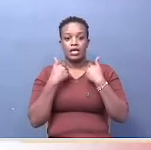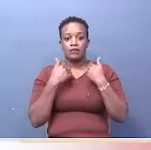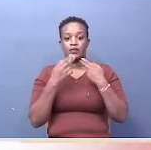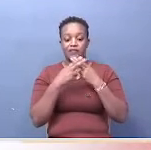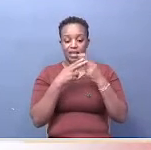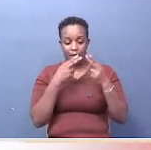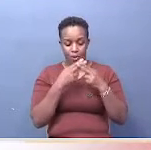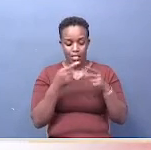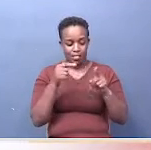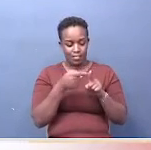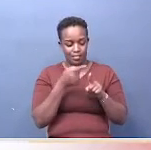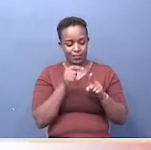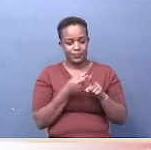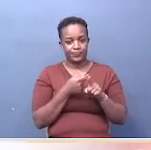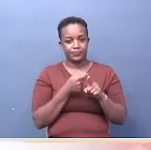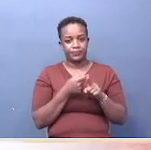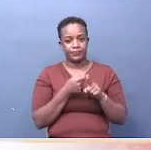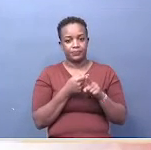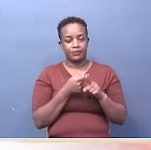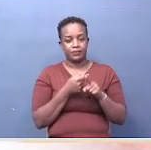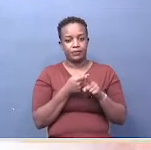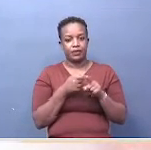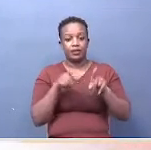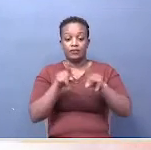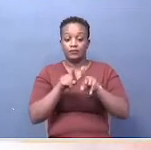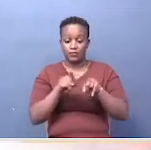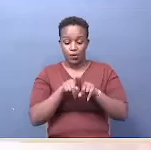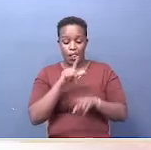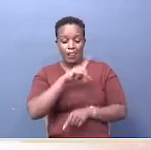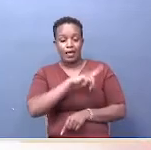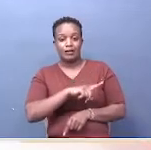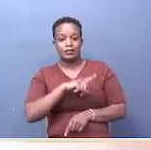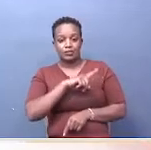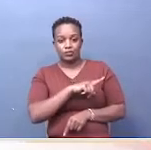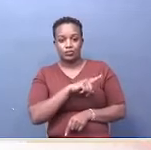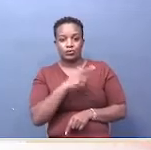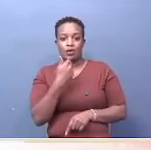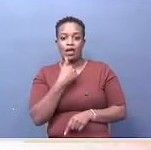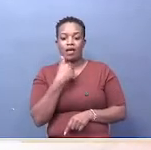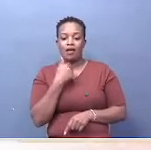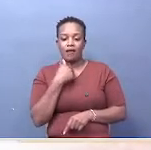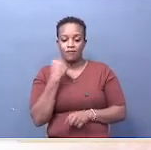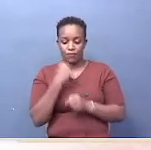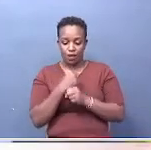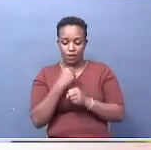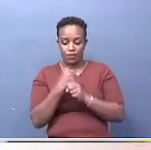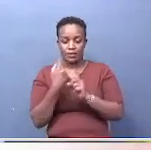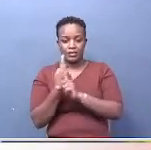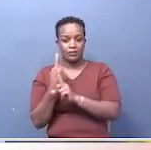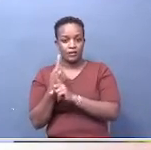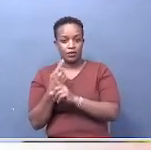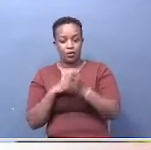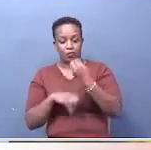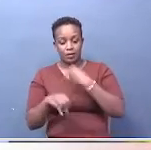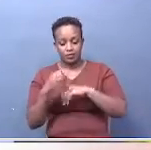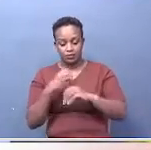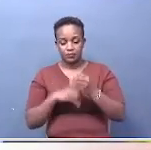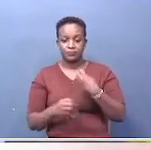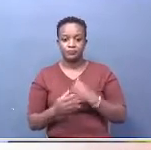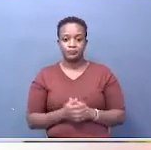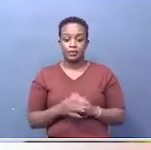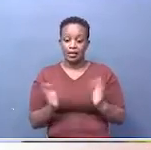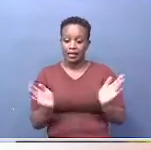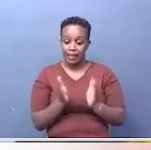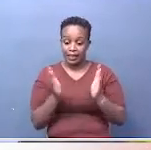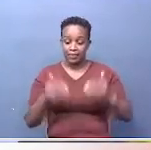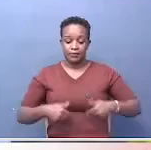stitch. And I've also been lucky to have handled several operations. Chepkemboi further encourages the youth